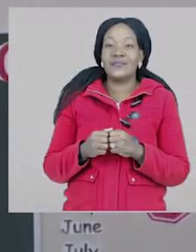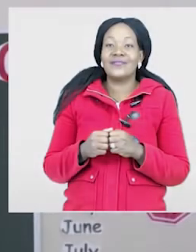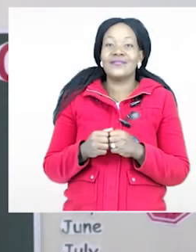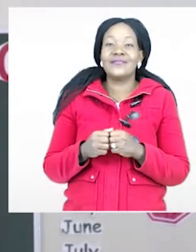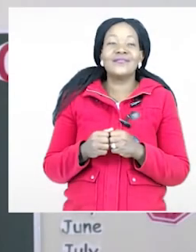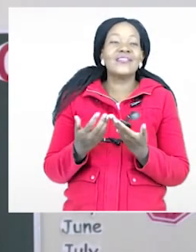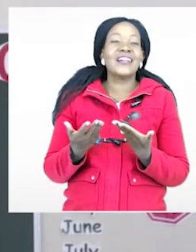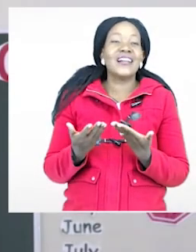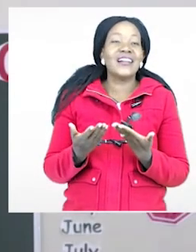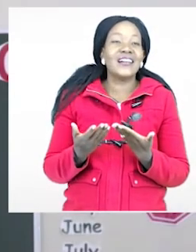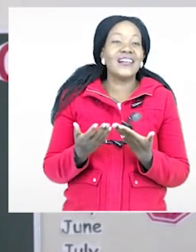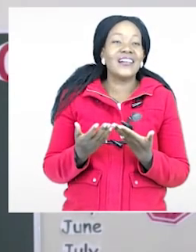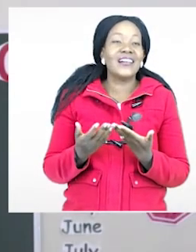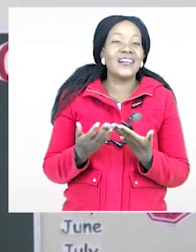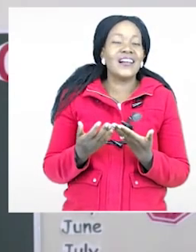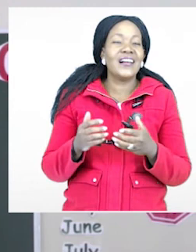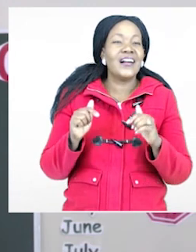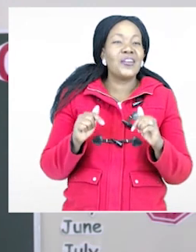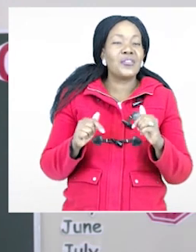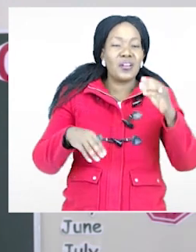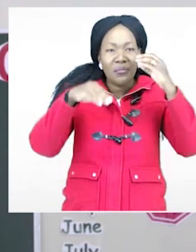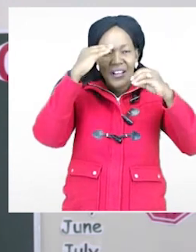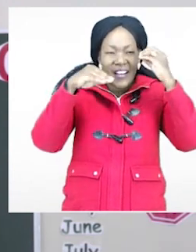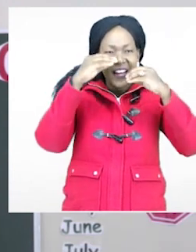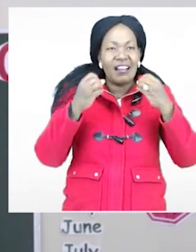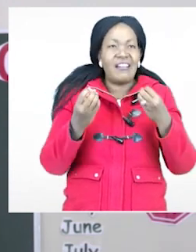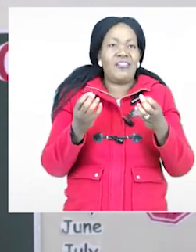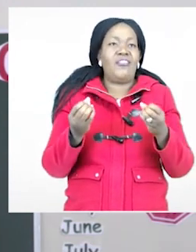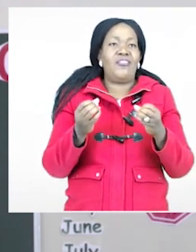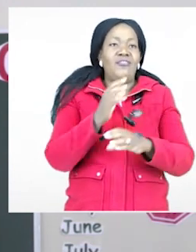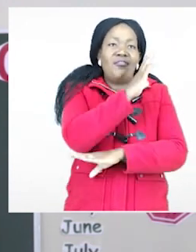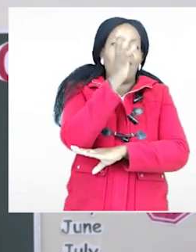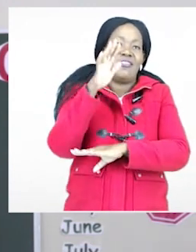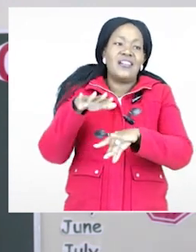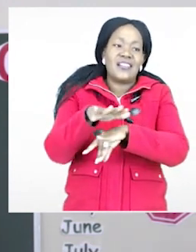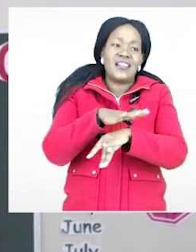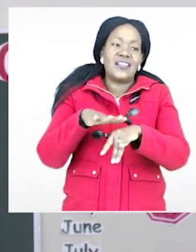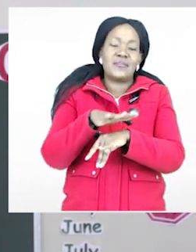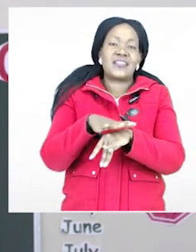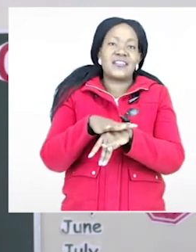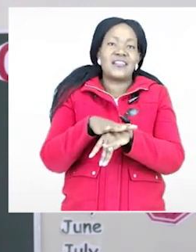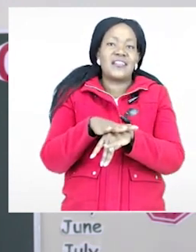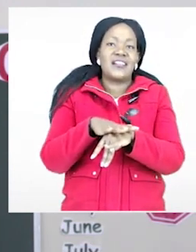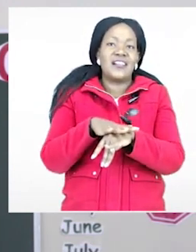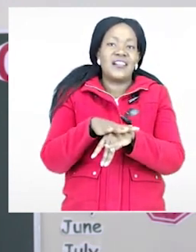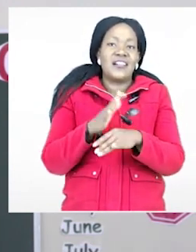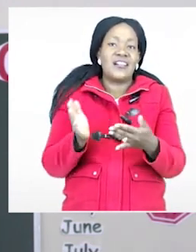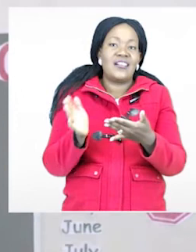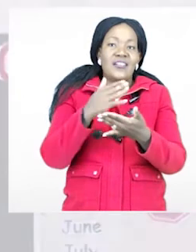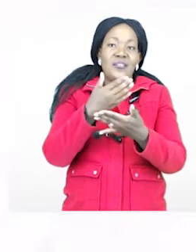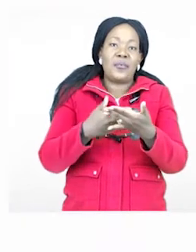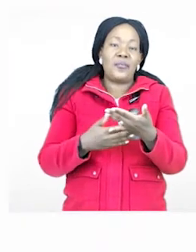Well friends, today we learned a lot about wild animals. Now I would like you to turn to page